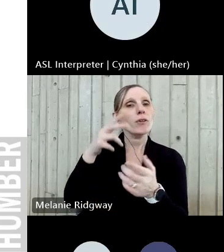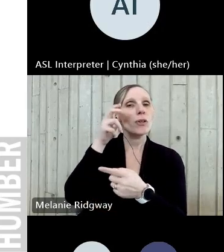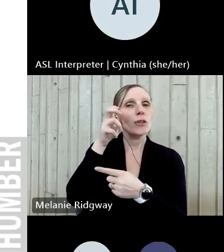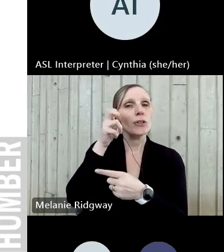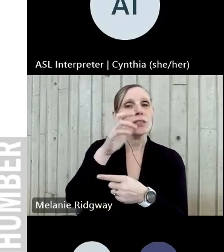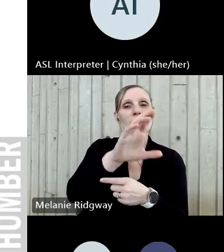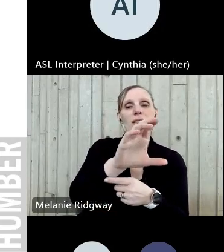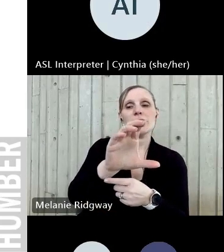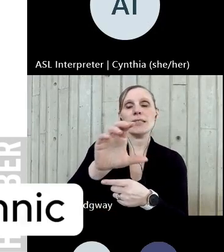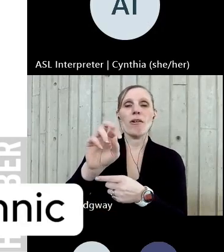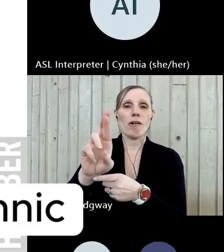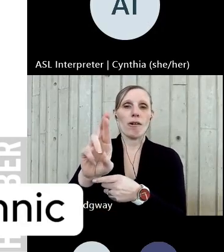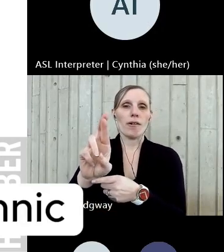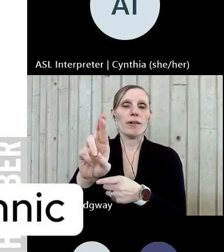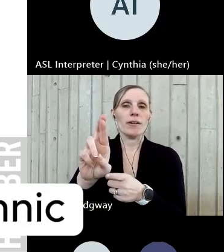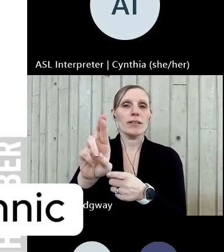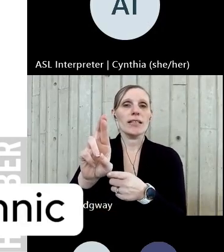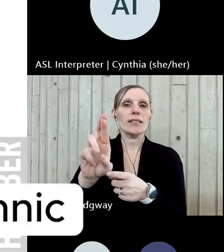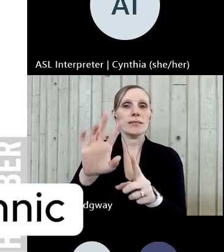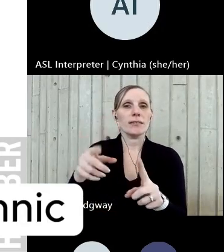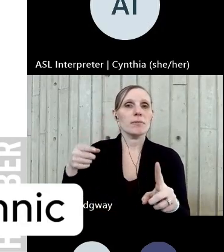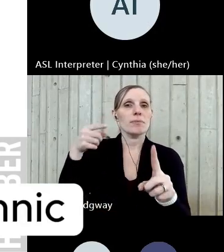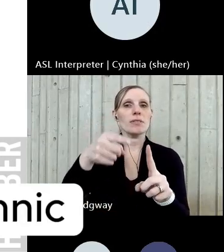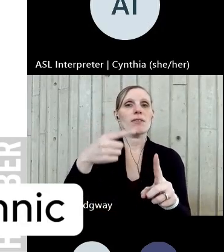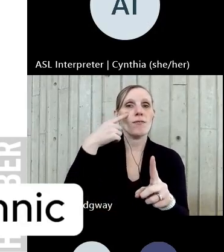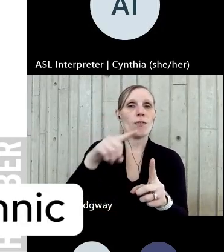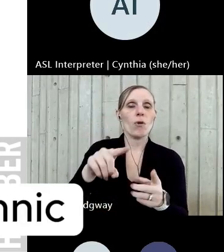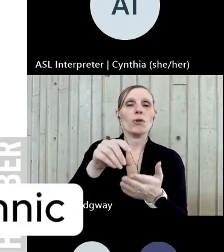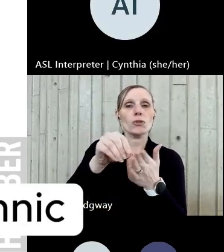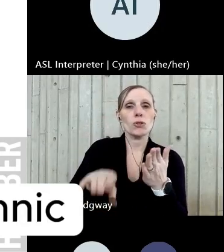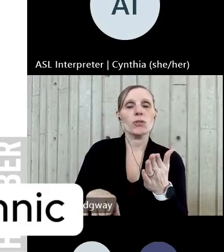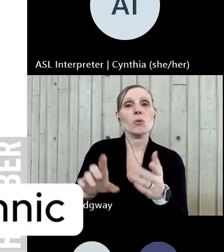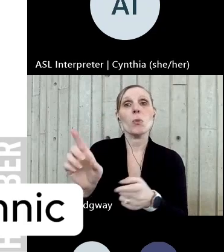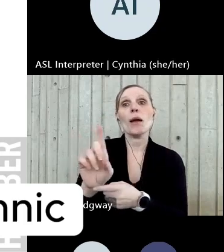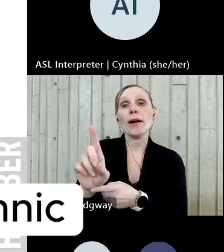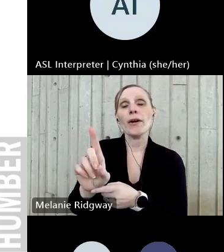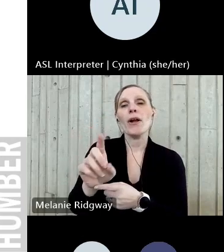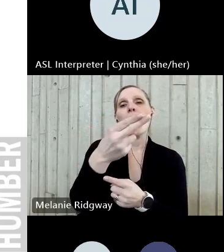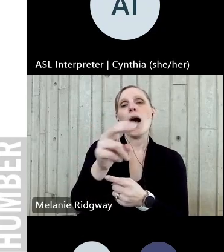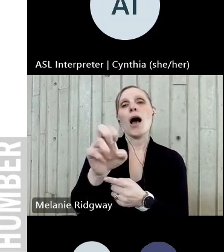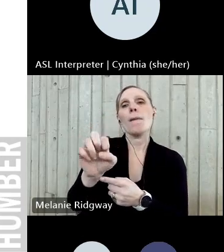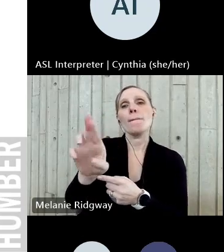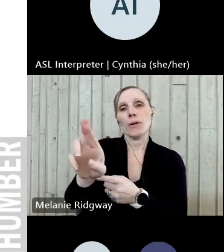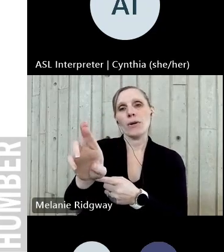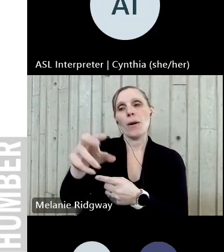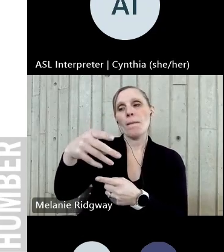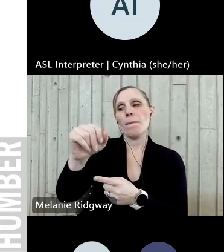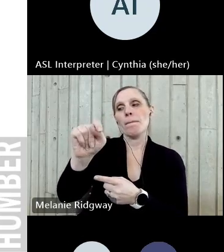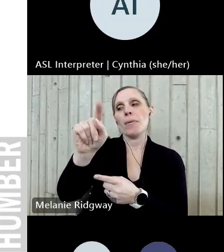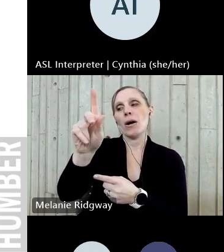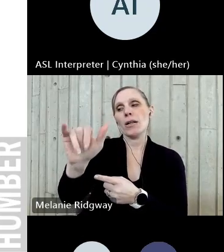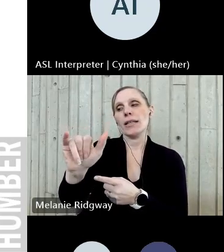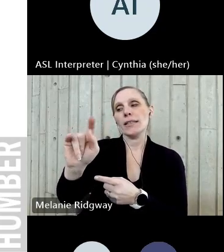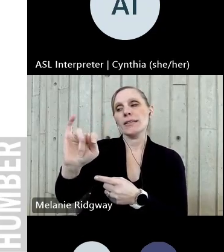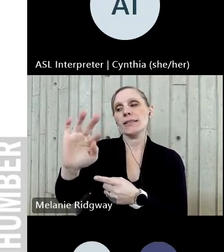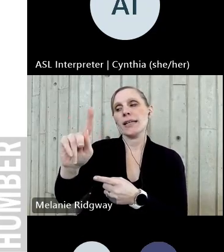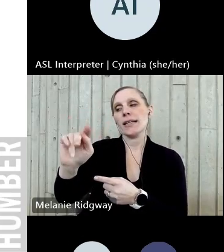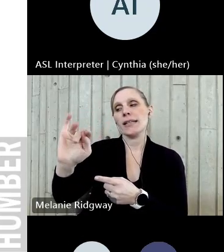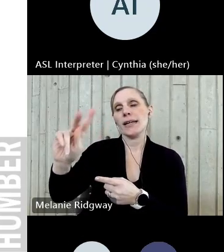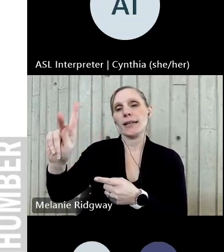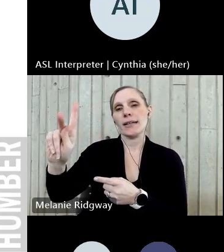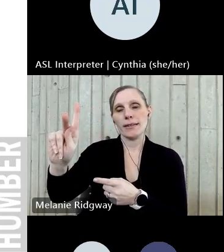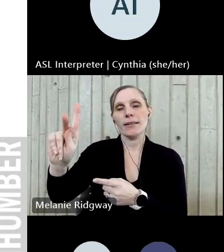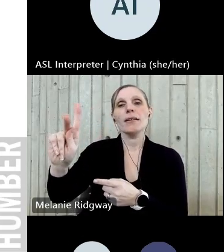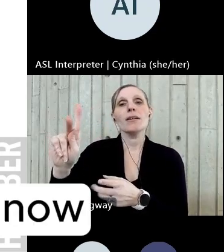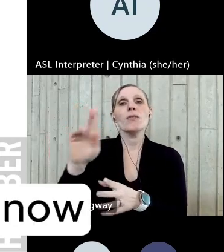is specifically for students that are at Humber Polytechnic, who are attending today's webinar. So you can add